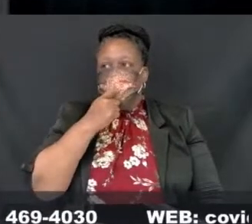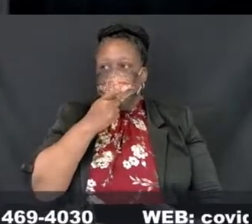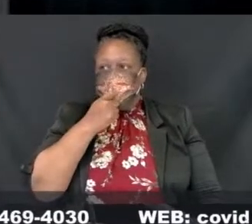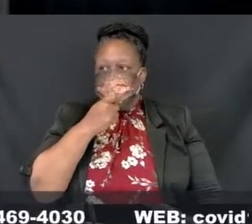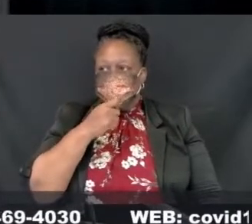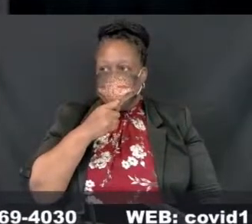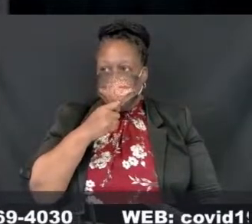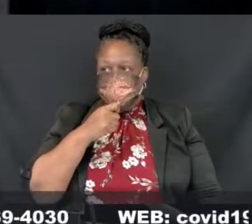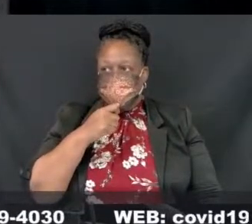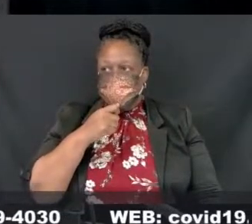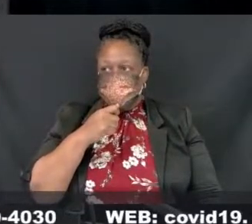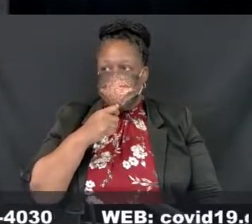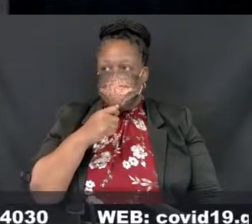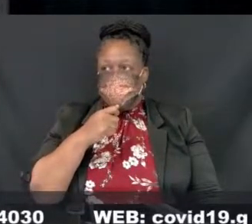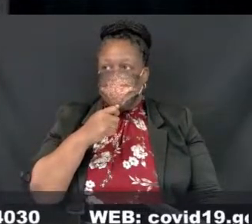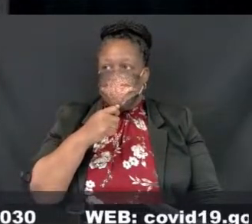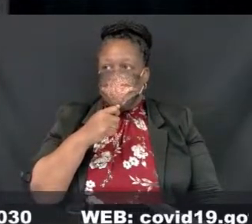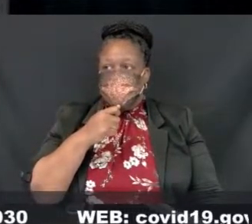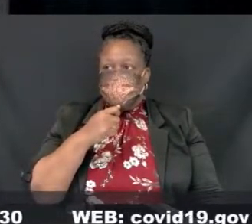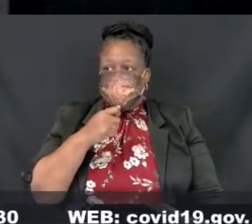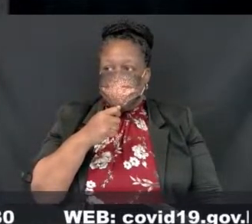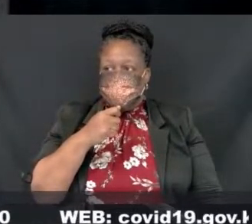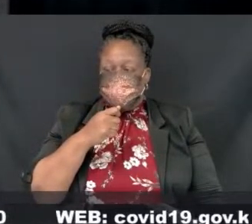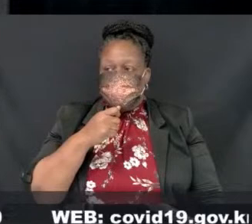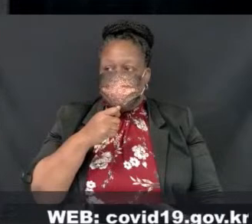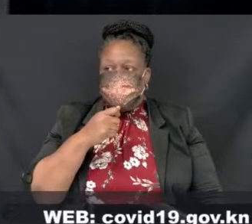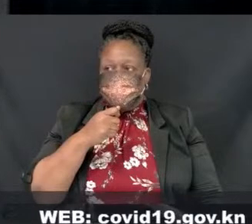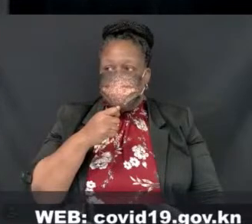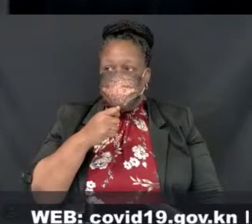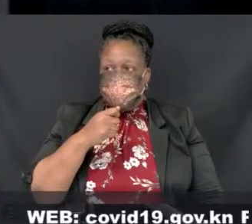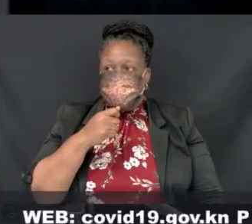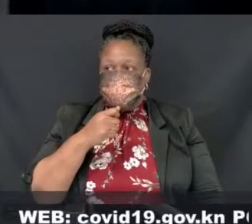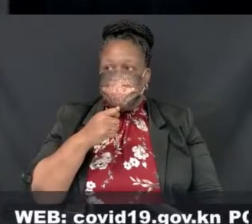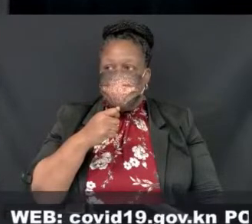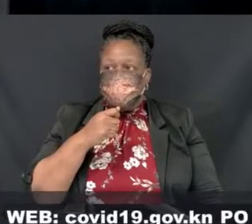not my cousin. Michelle, I am a Samuel. Michelle is